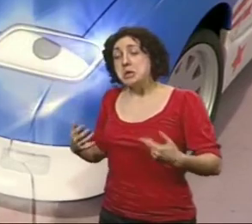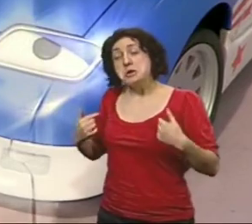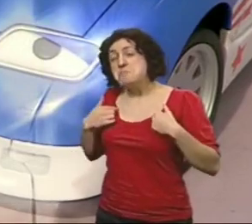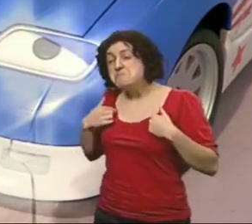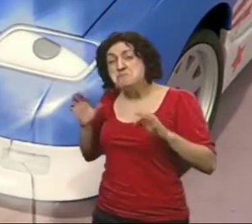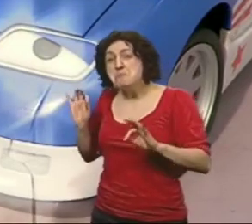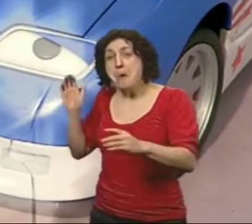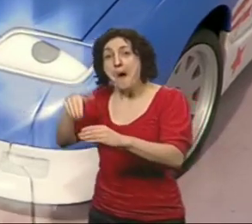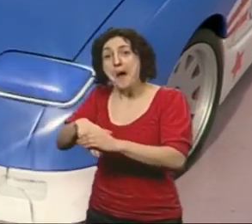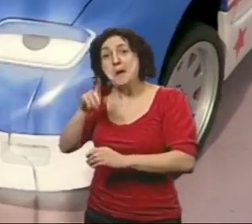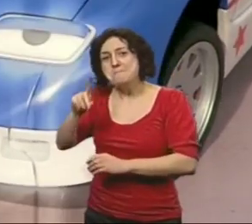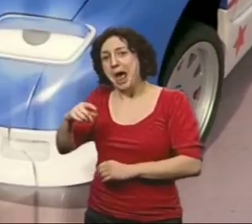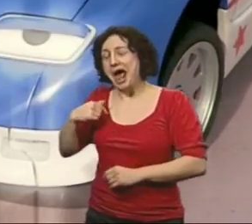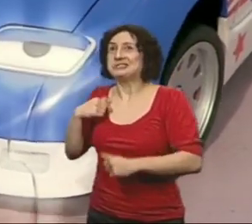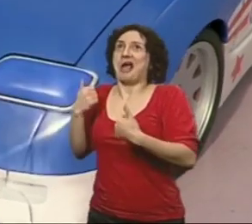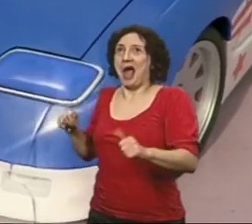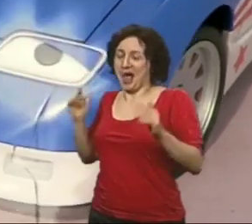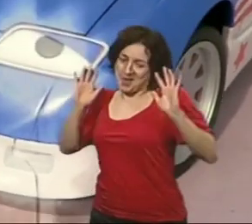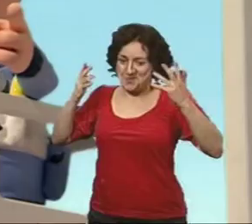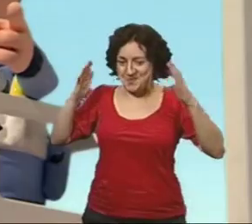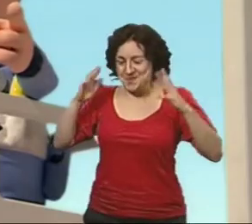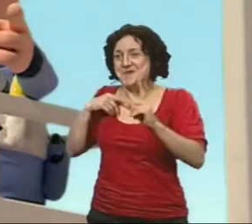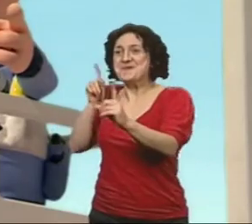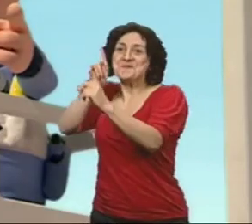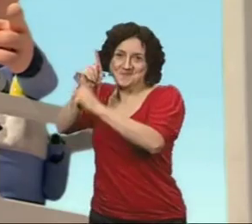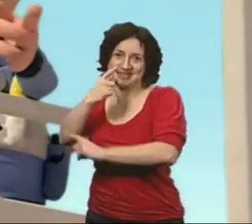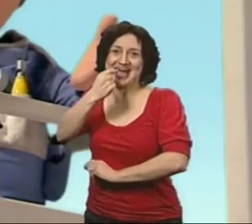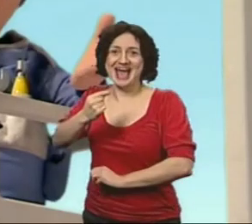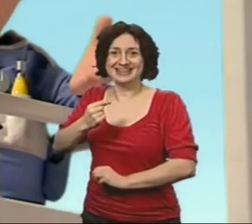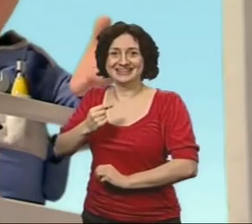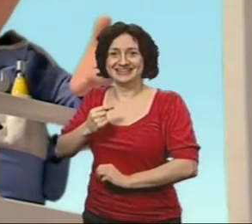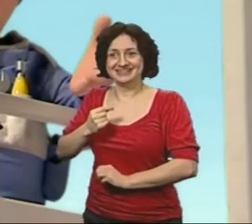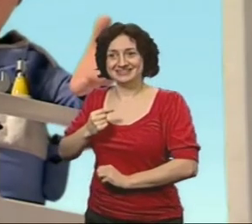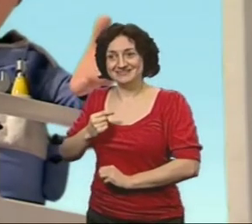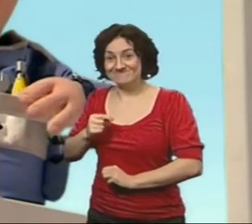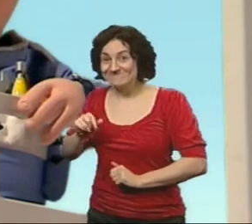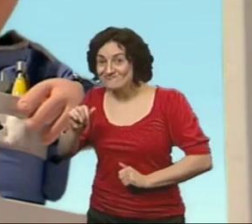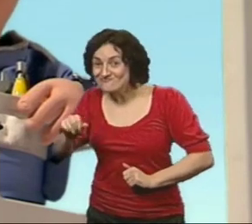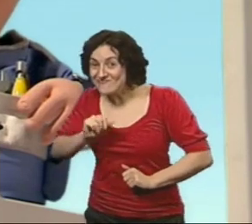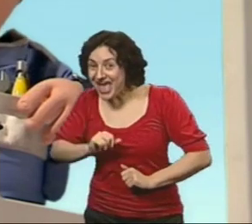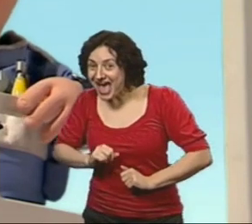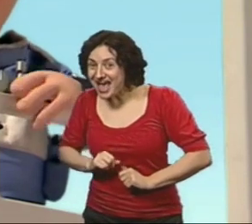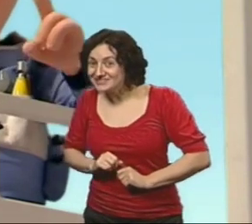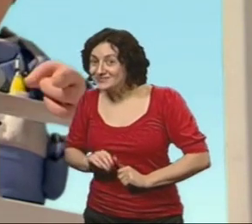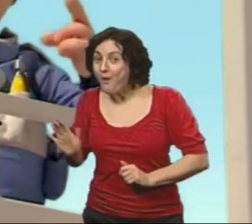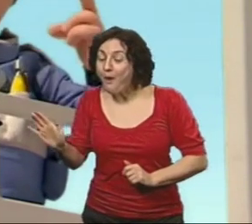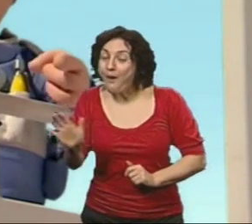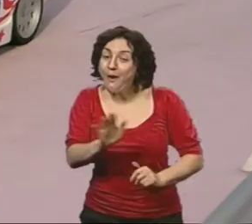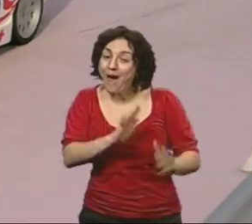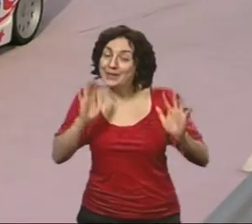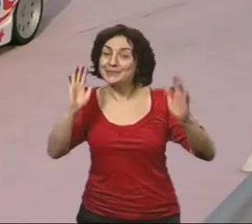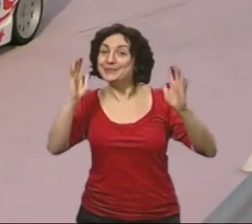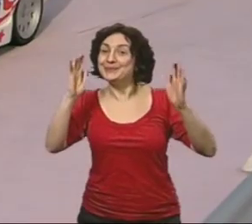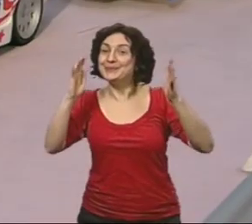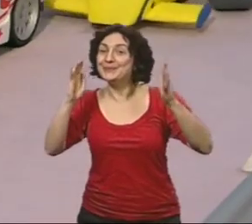meet him now I'm all polished and shiny. That's right, Tintop. Everyone gets a time to shine. And remember, you still hold